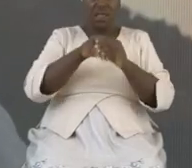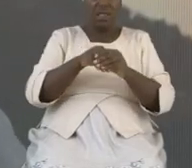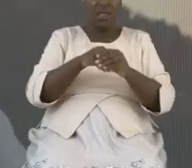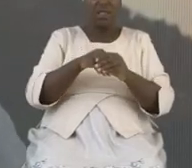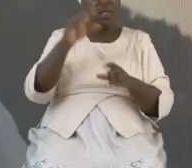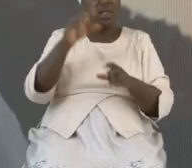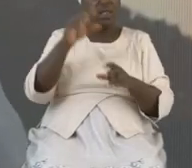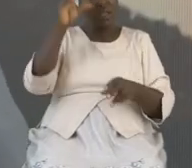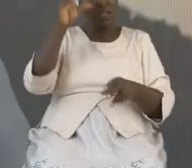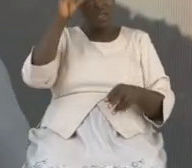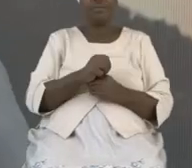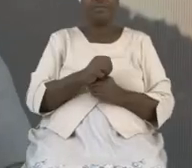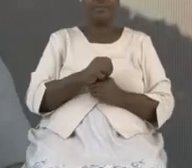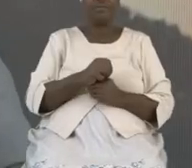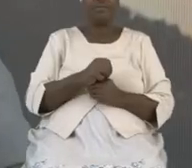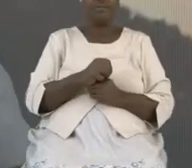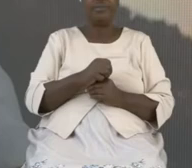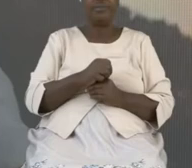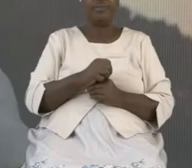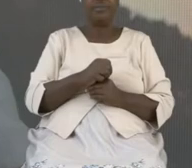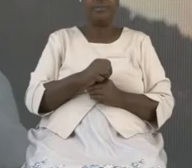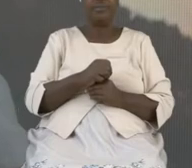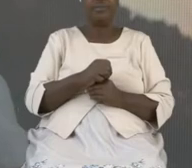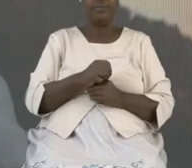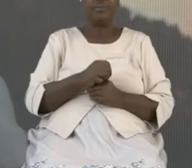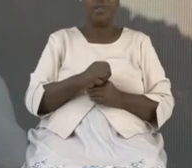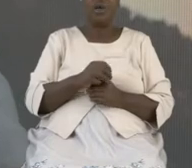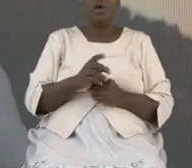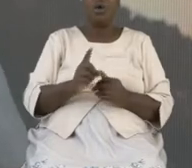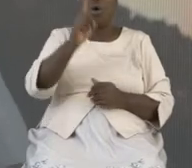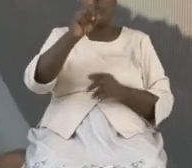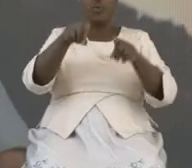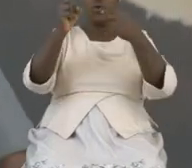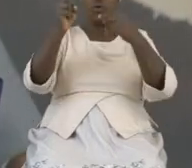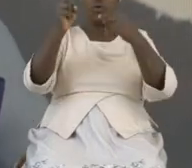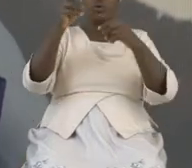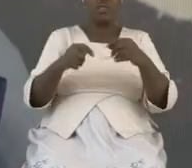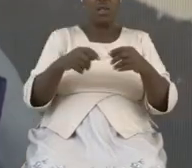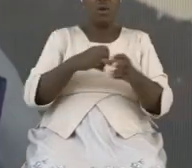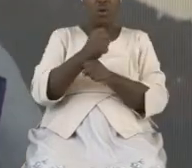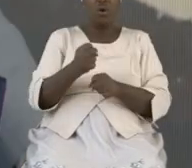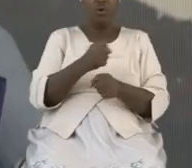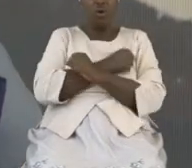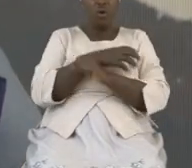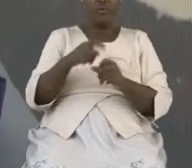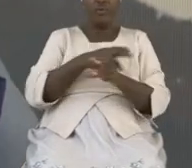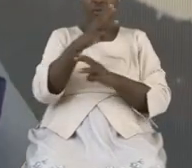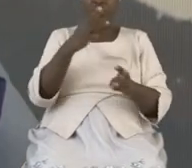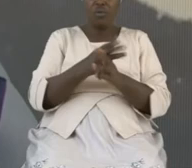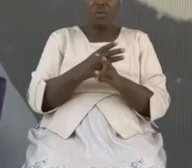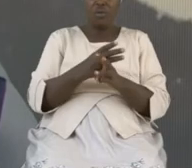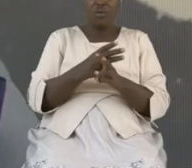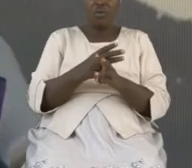him. Up goes the love of the world, down goes the love of